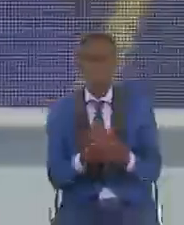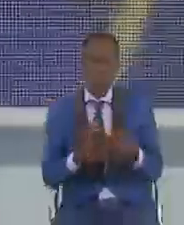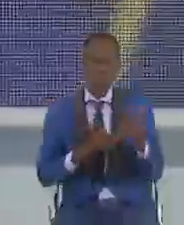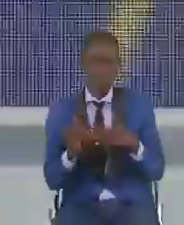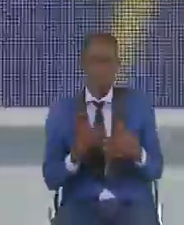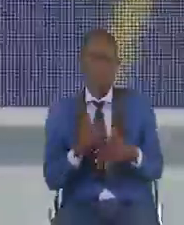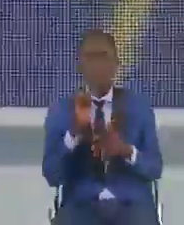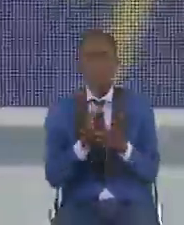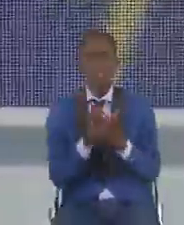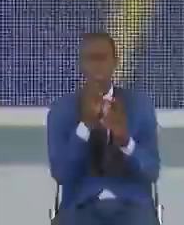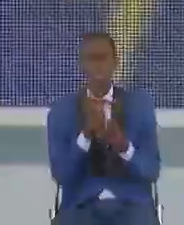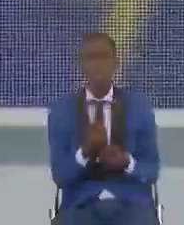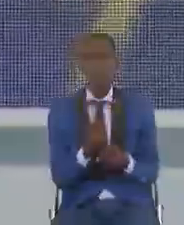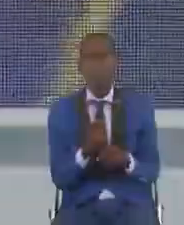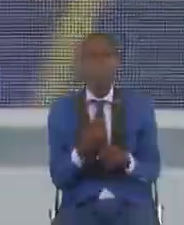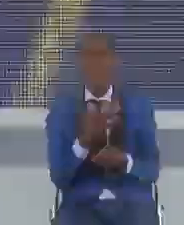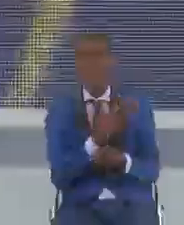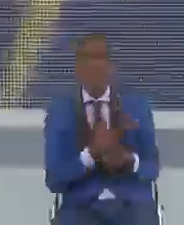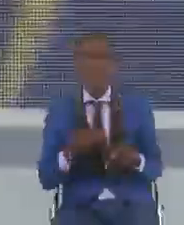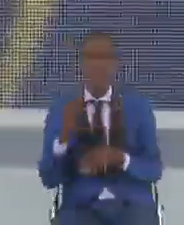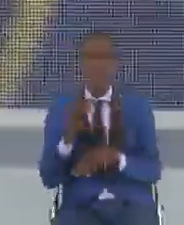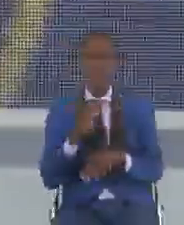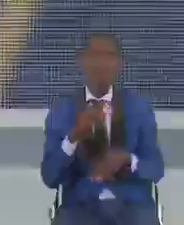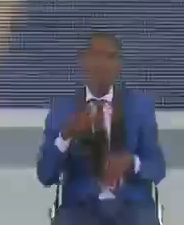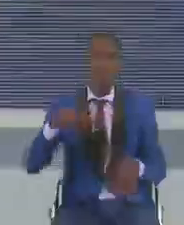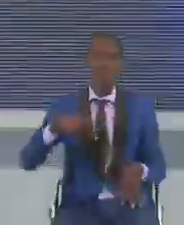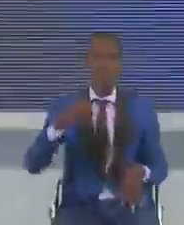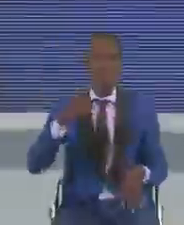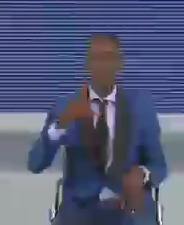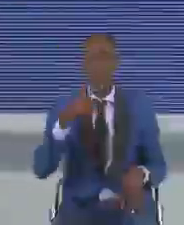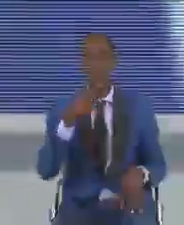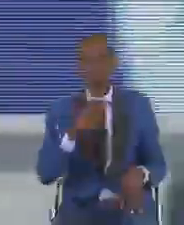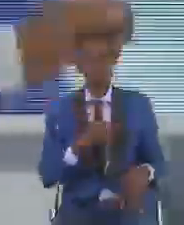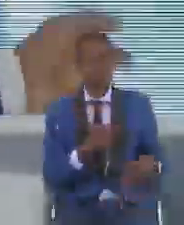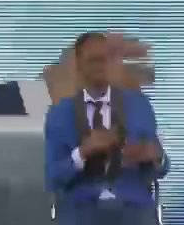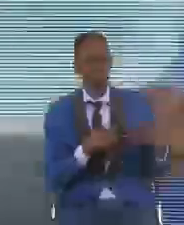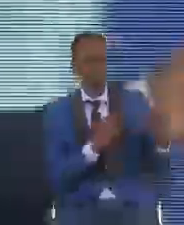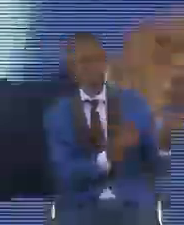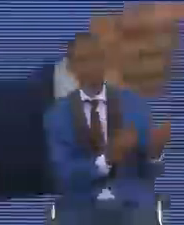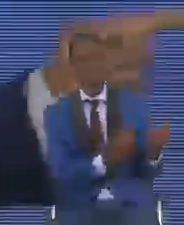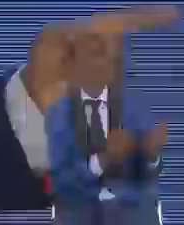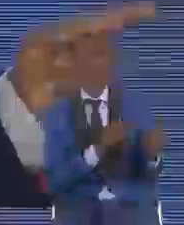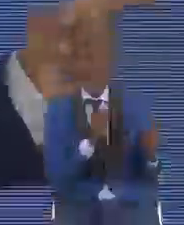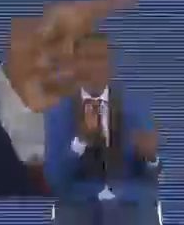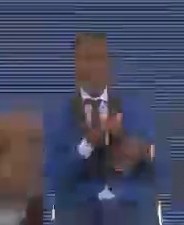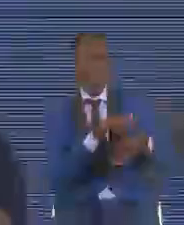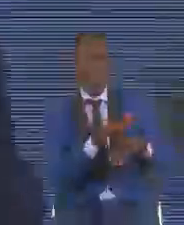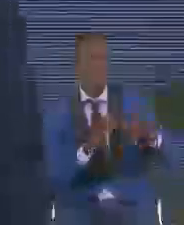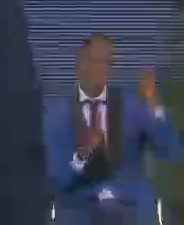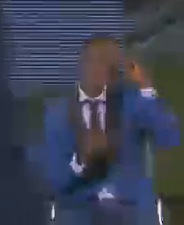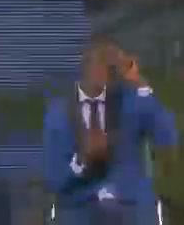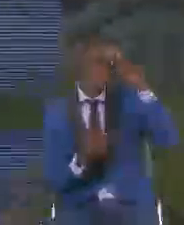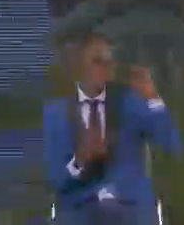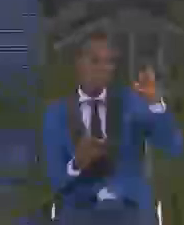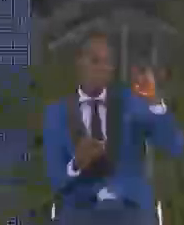he stirred up the gift. And Paul the apostle said confidently now, I can send Timothy unto you. You